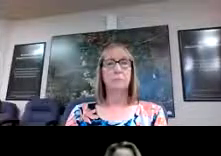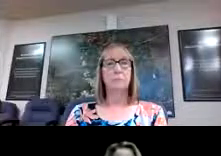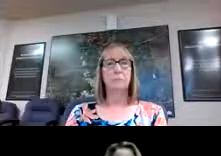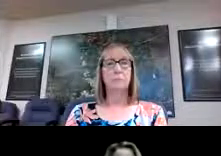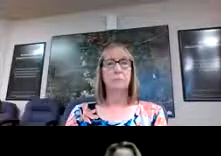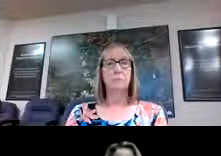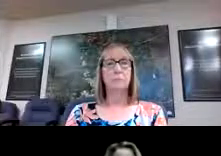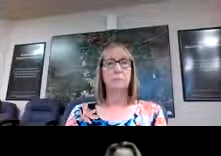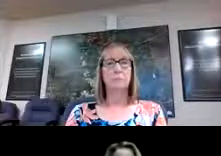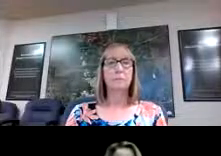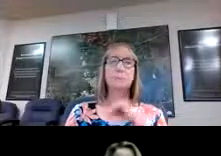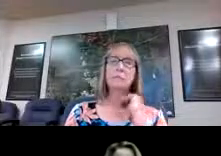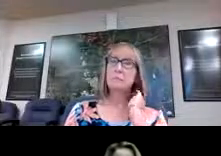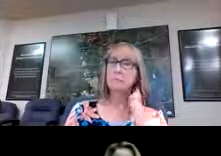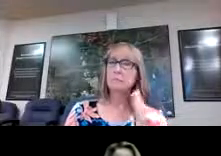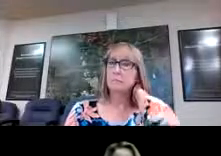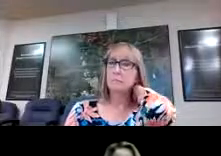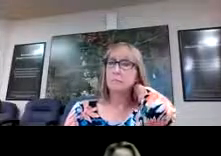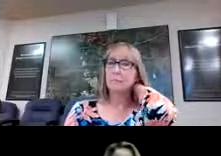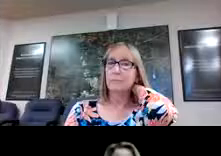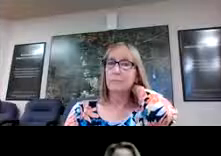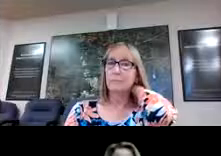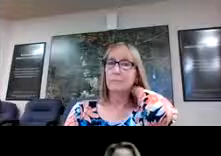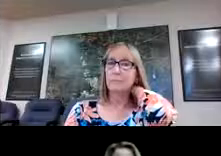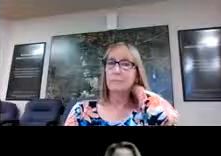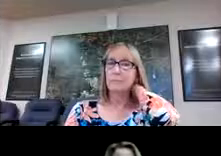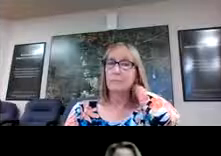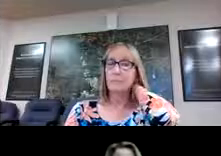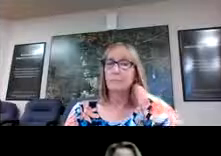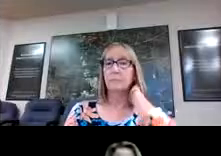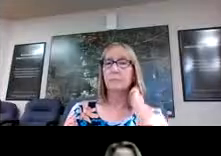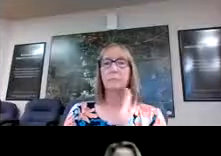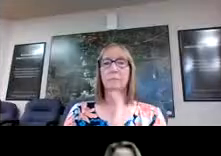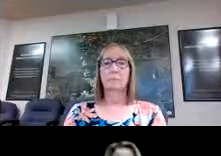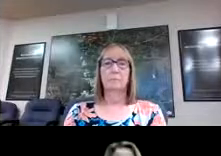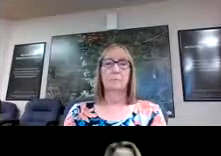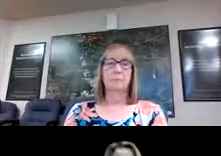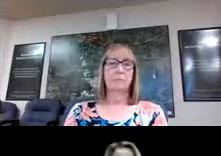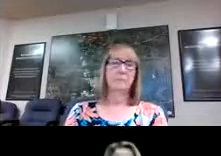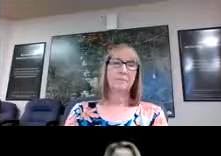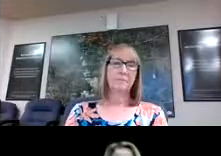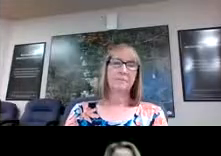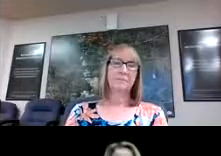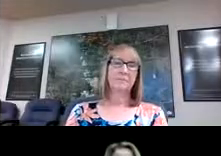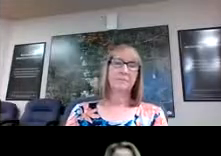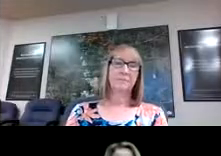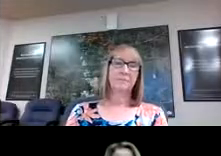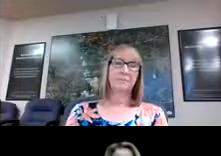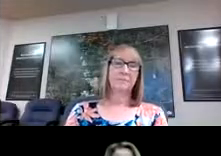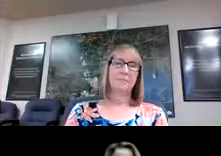And then also toys, unusual novel toys like this one that makes a sound.